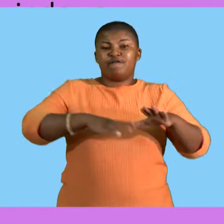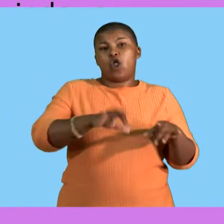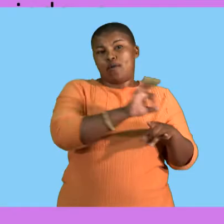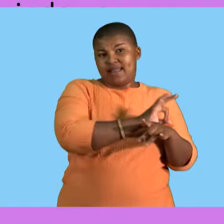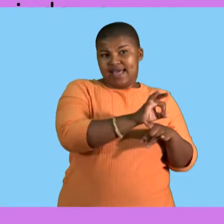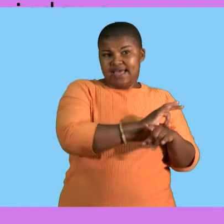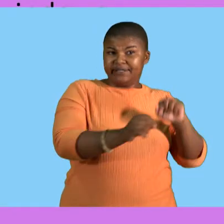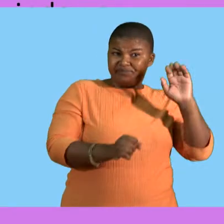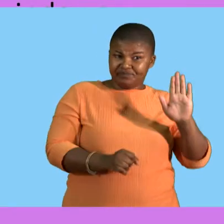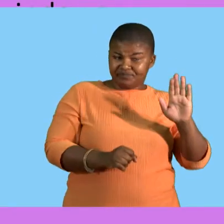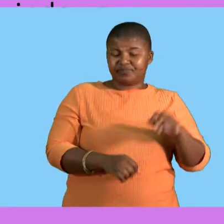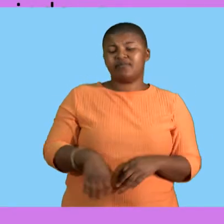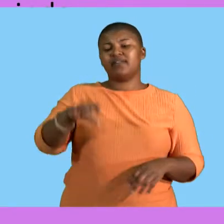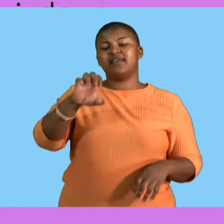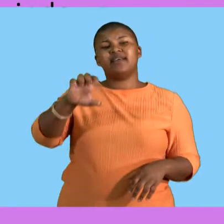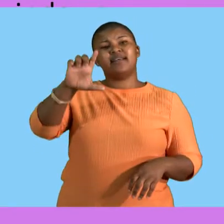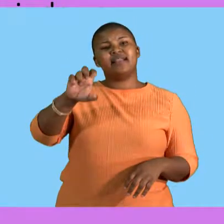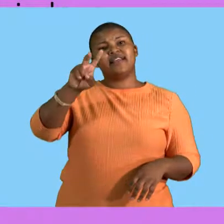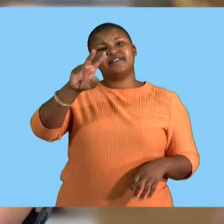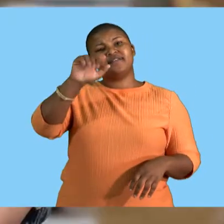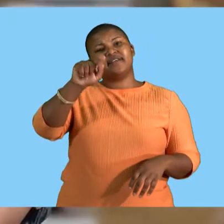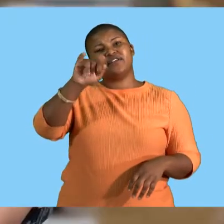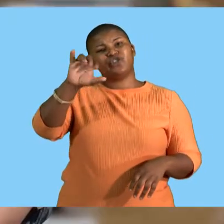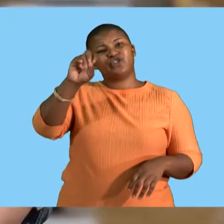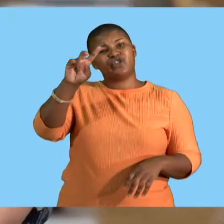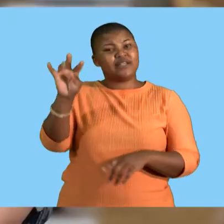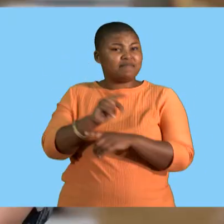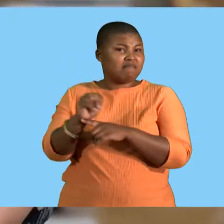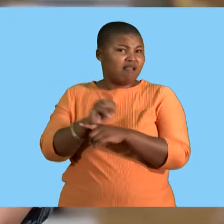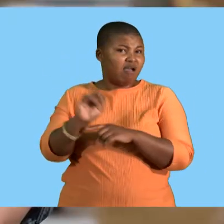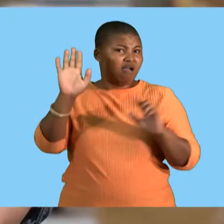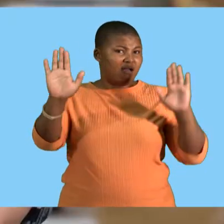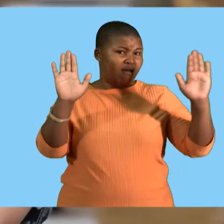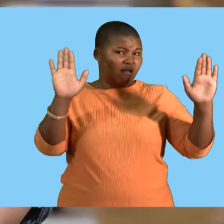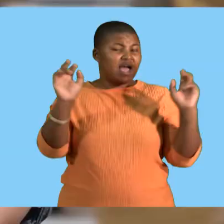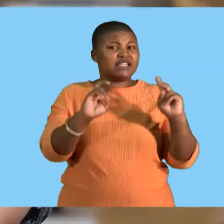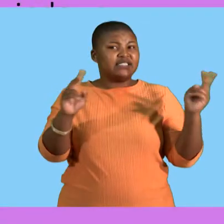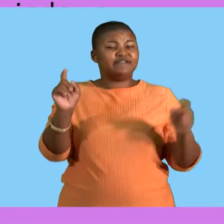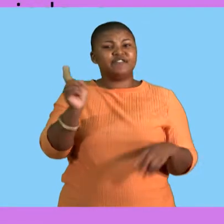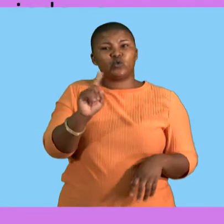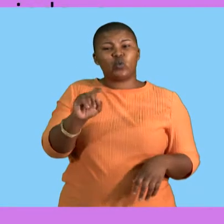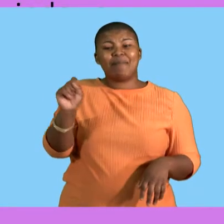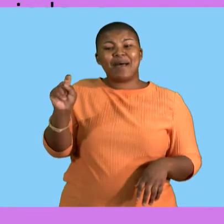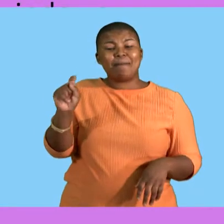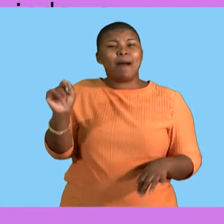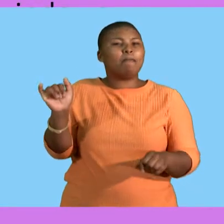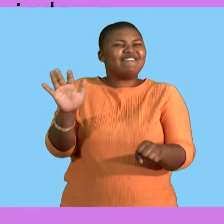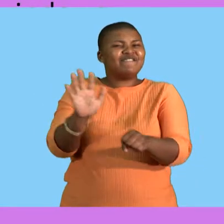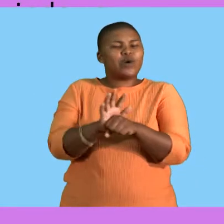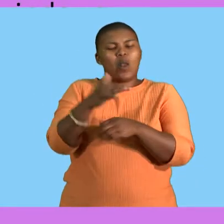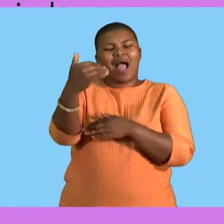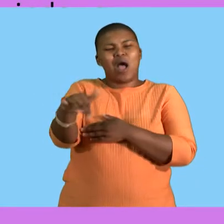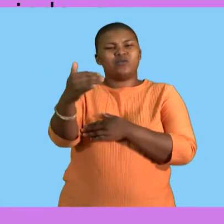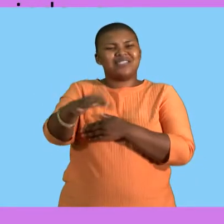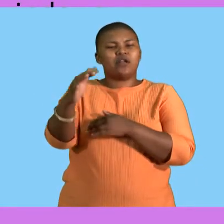floor plan and an elevation plan is the elevation plans shows you a complete view of the